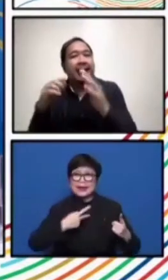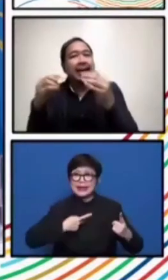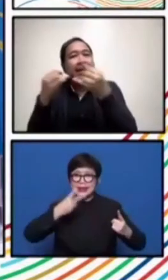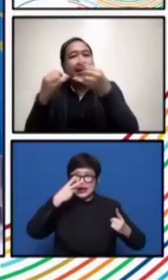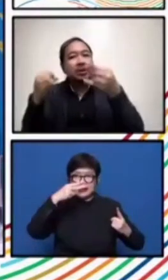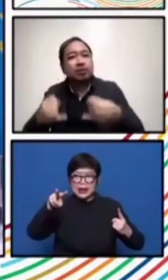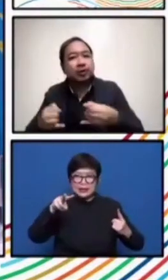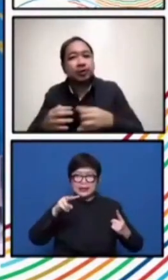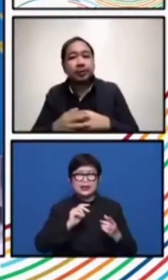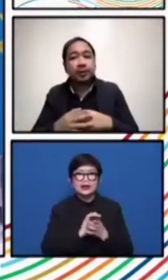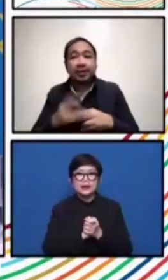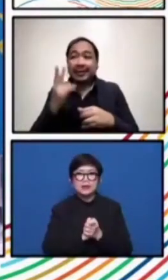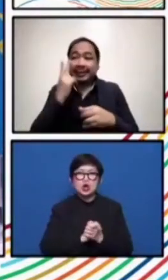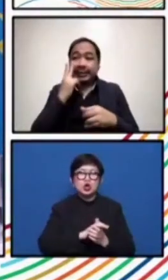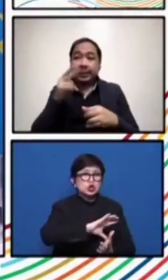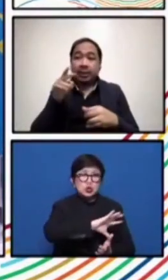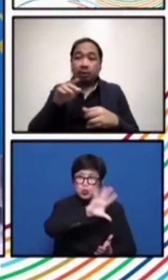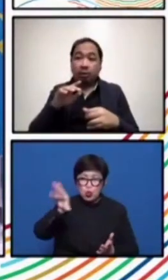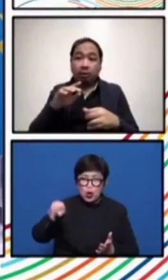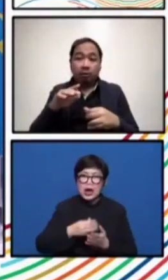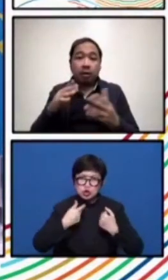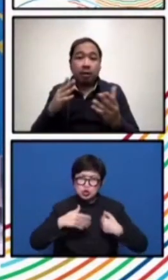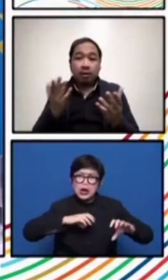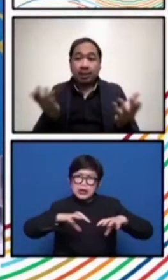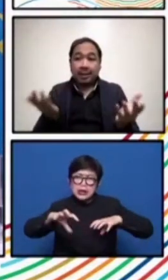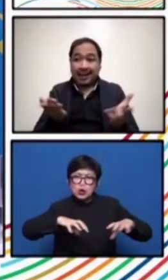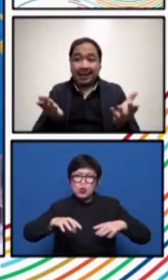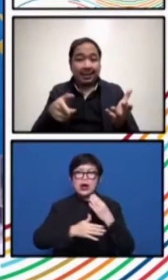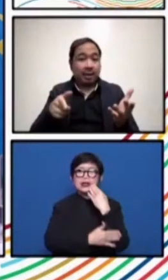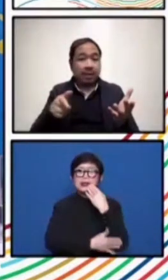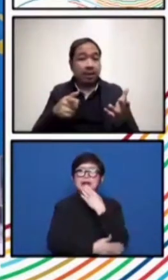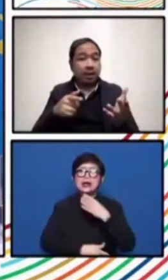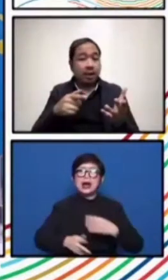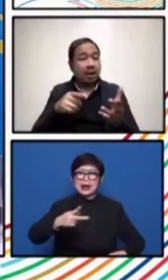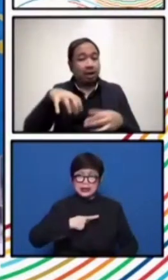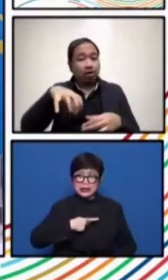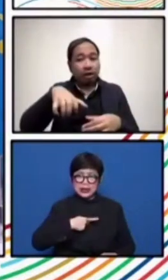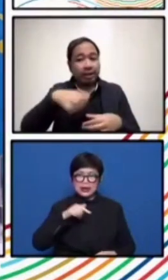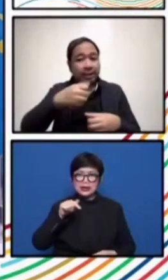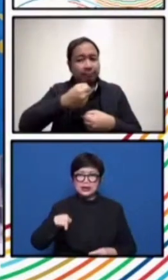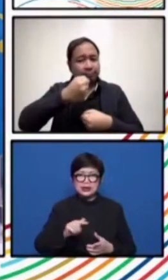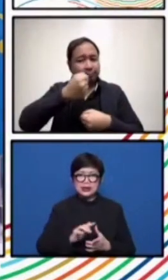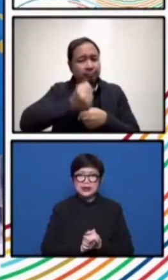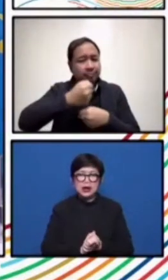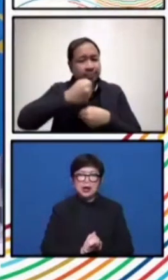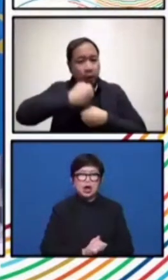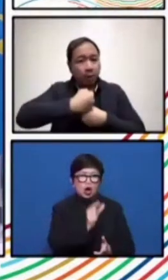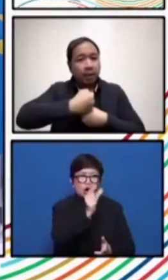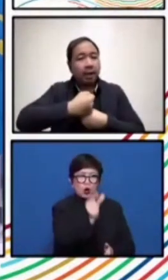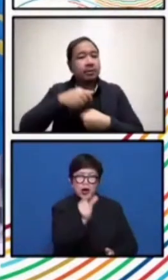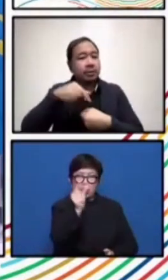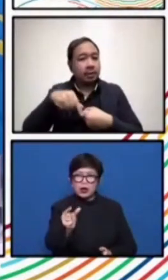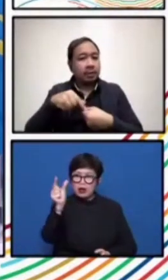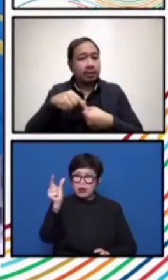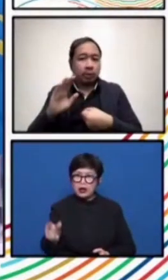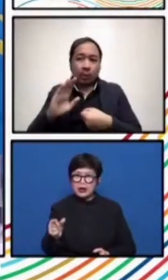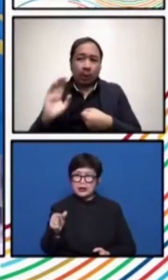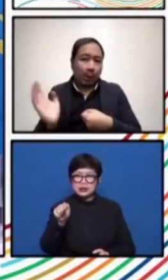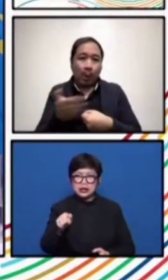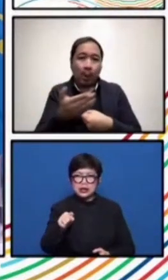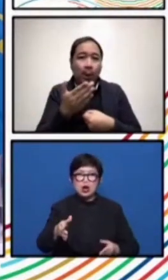this uh being carried out in the country is that everyone um have their own